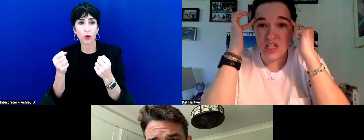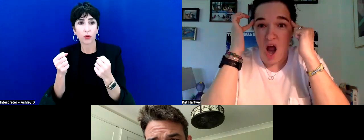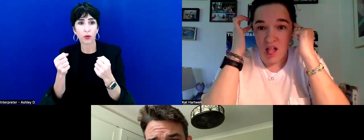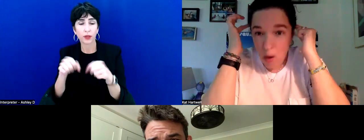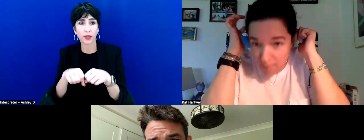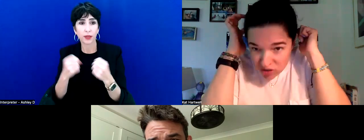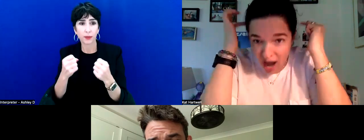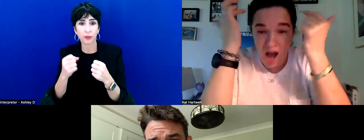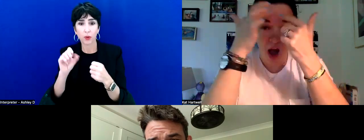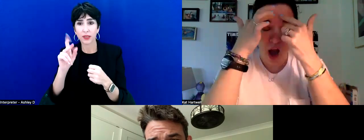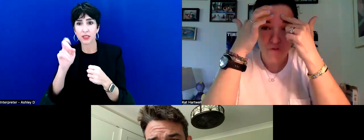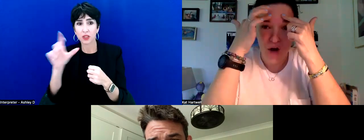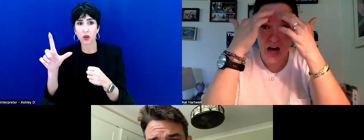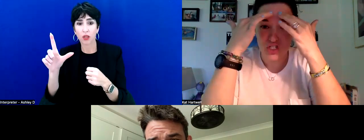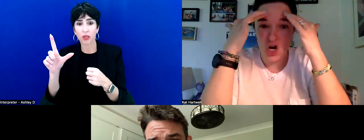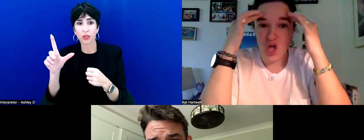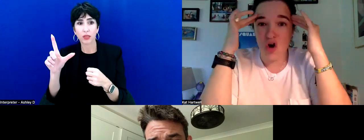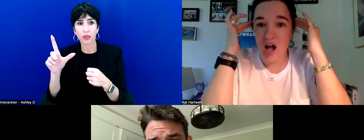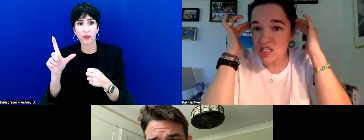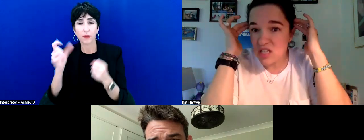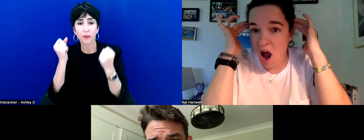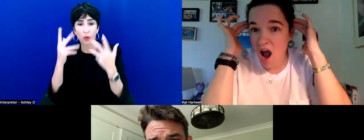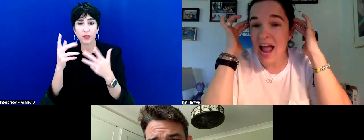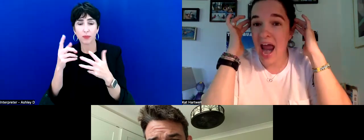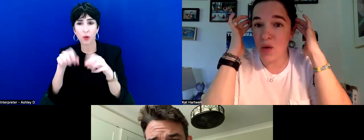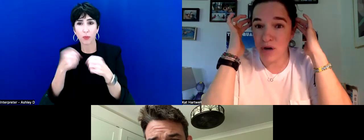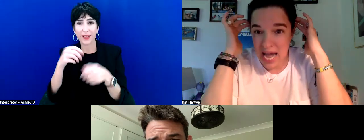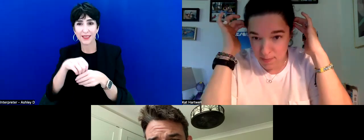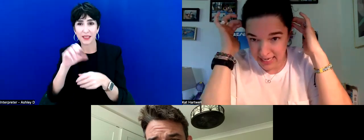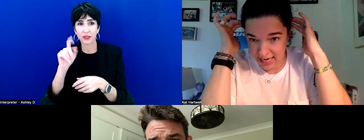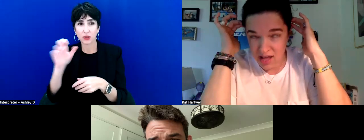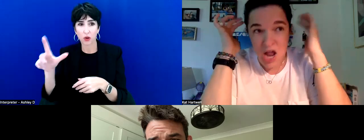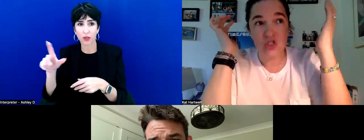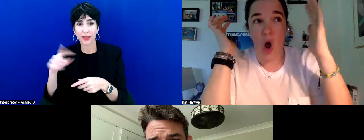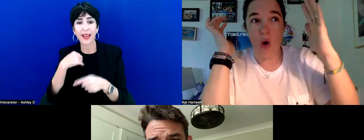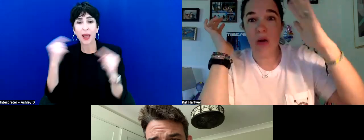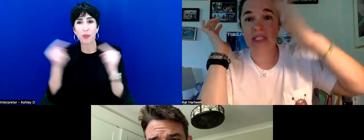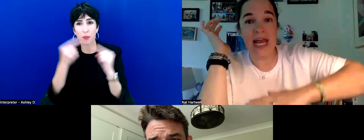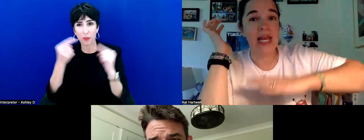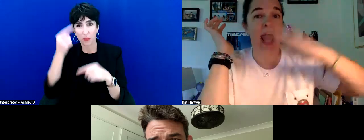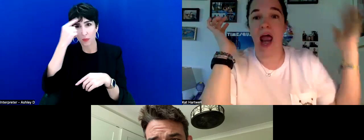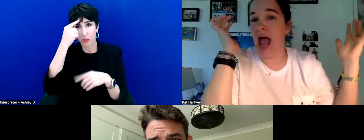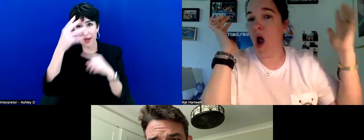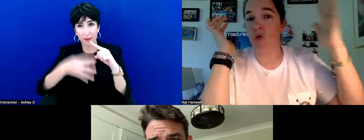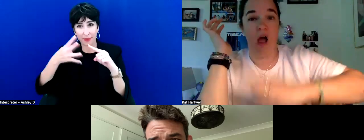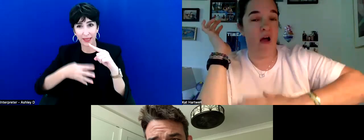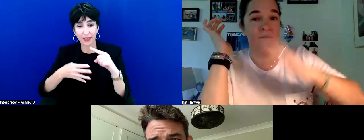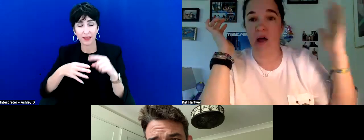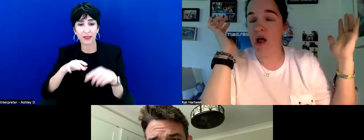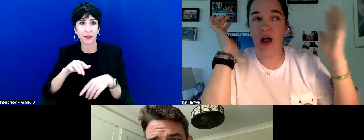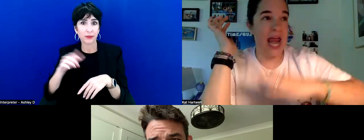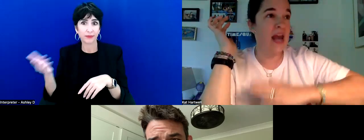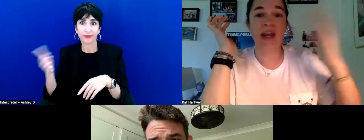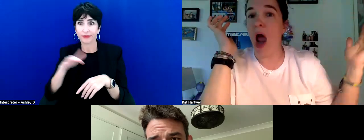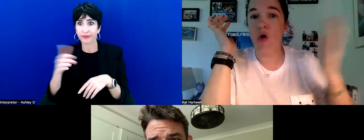broke his skull, multi fractured across the skull and a brain bleed. So he was in and out,